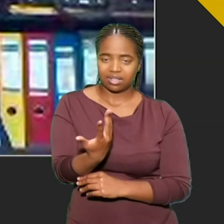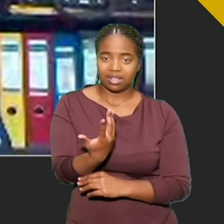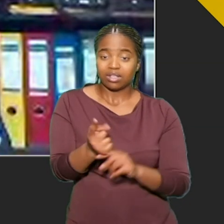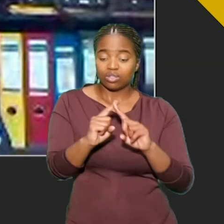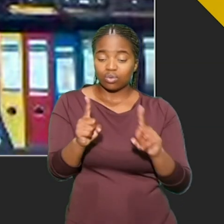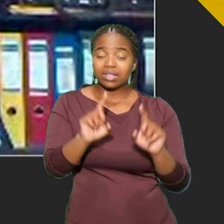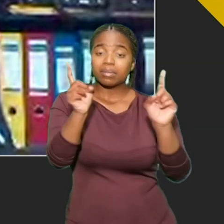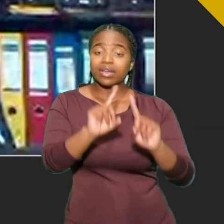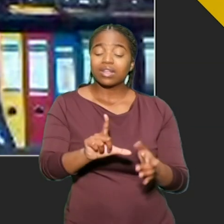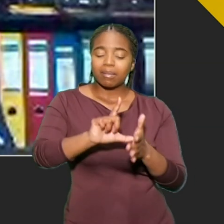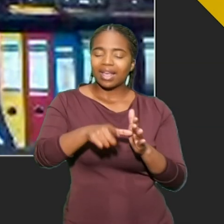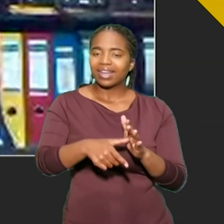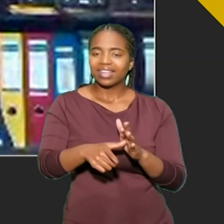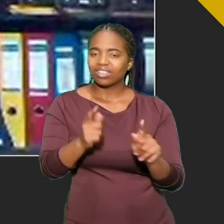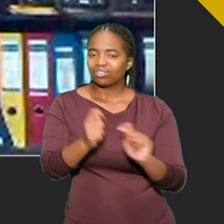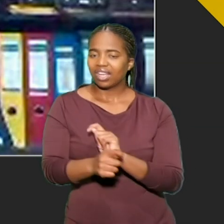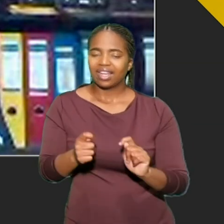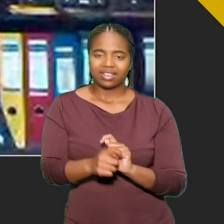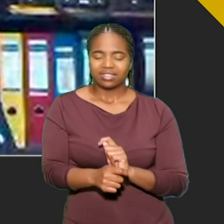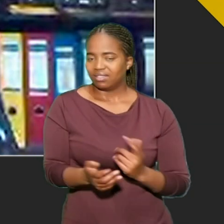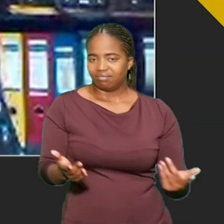planning paradigm. Mm. Or